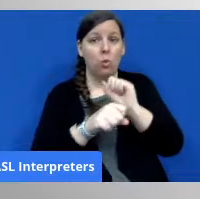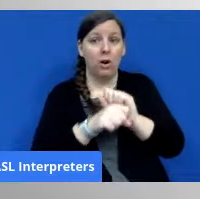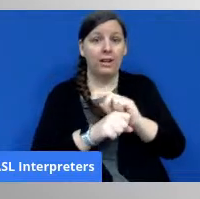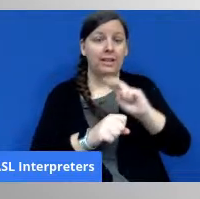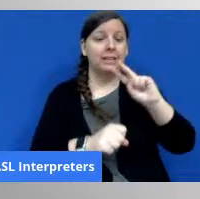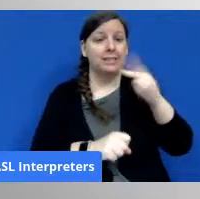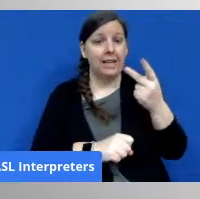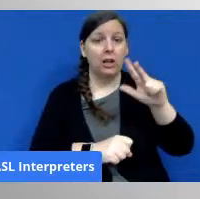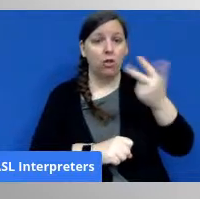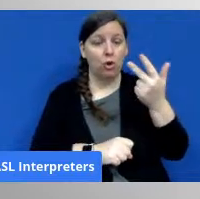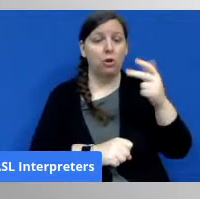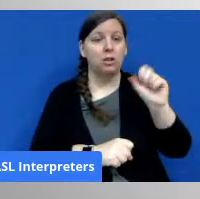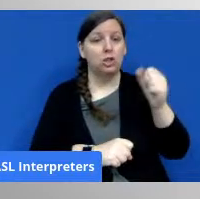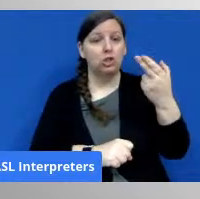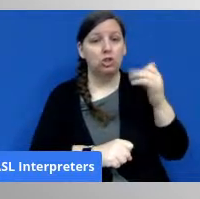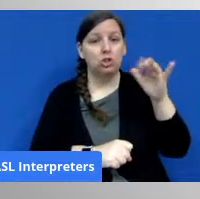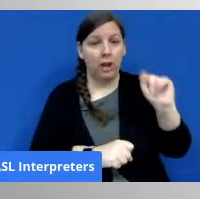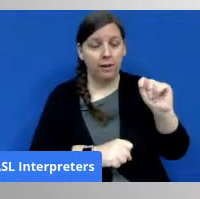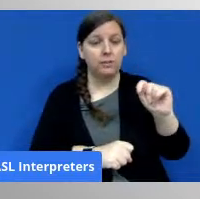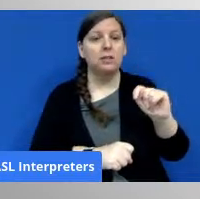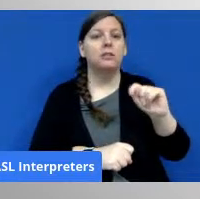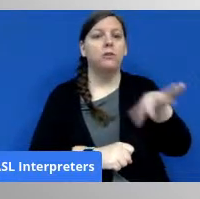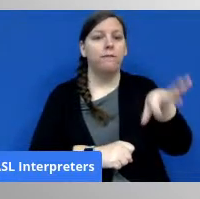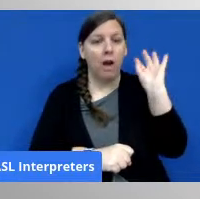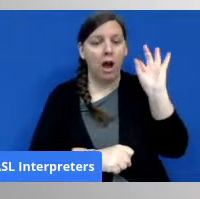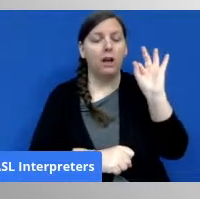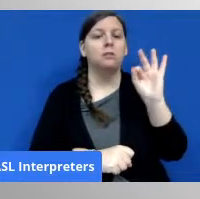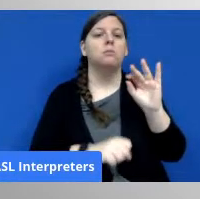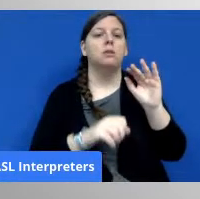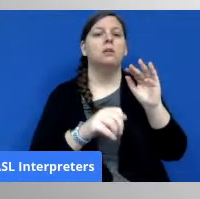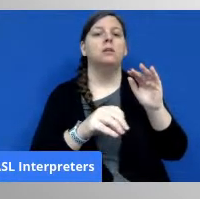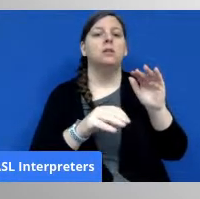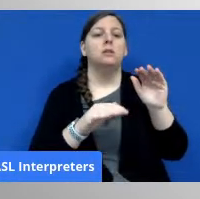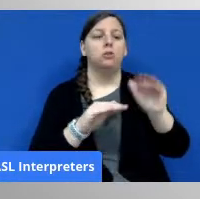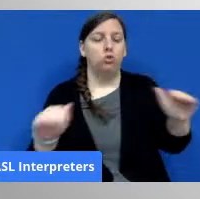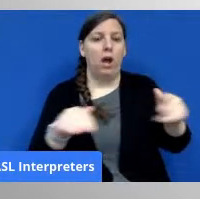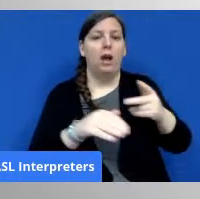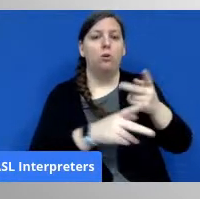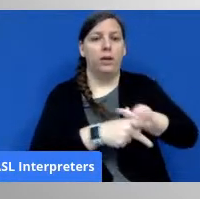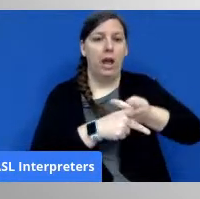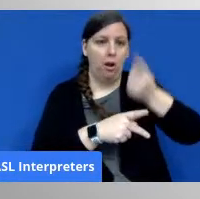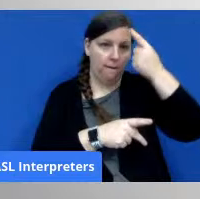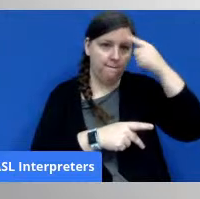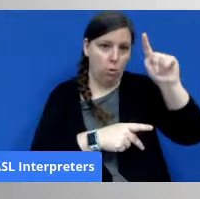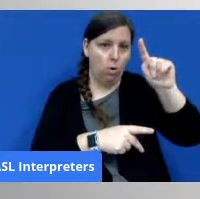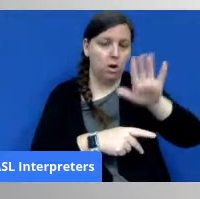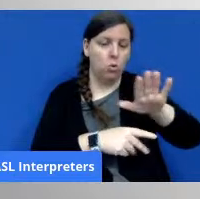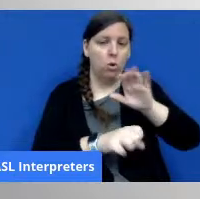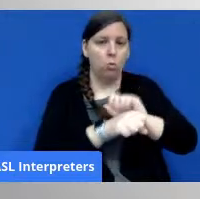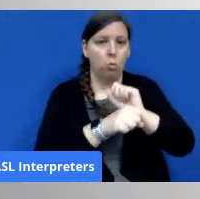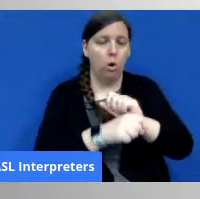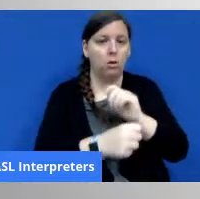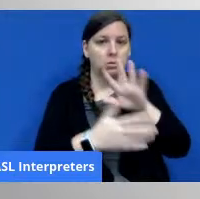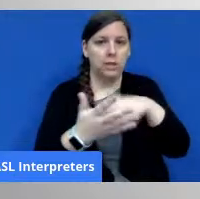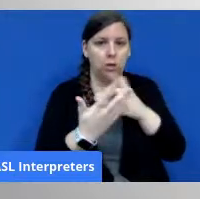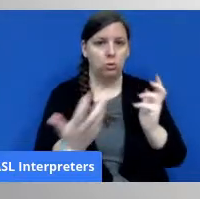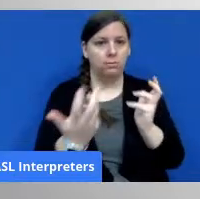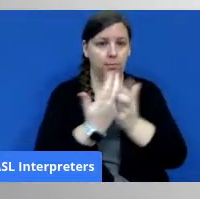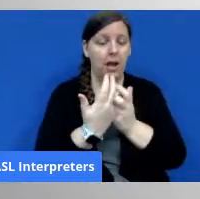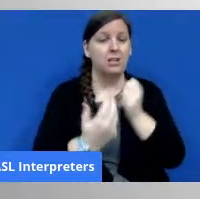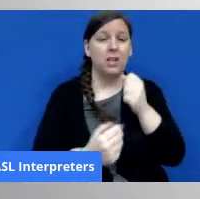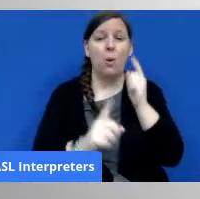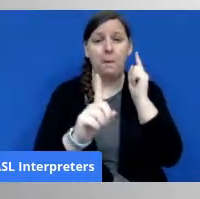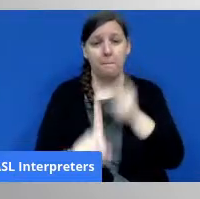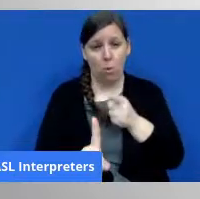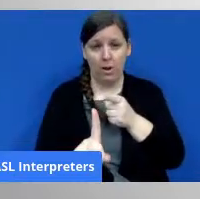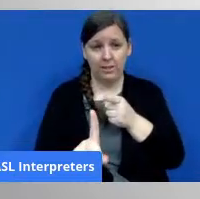childcare arrangements for your children. Next slide. Okay, so here are the takeaways. Lawrence, by some